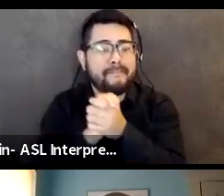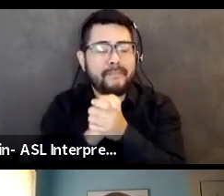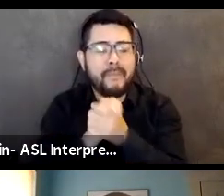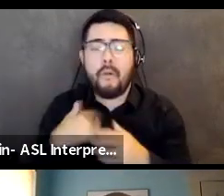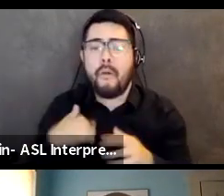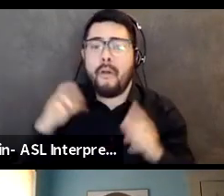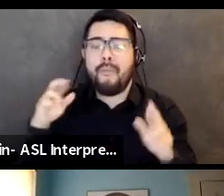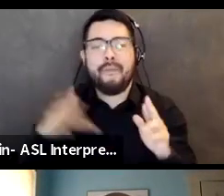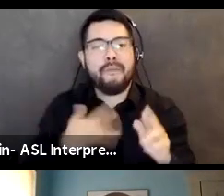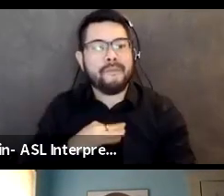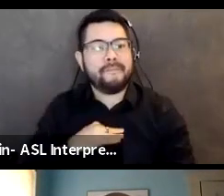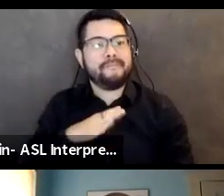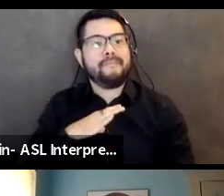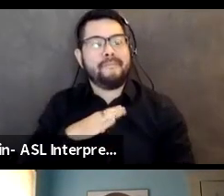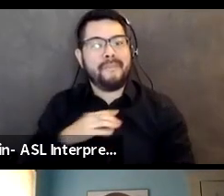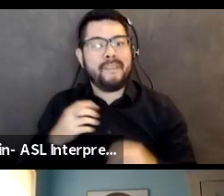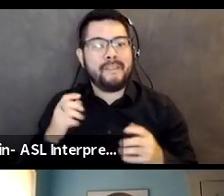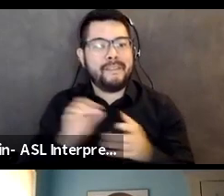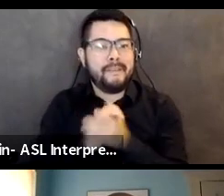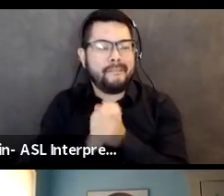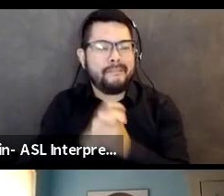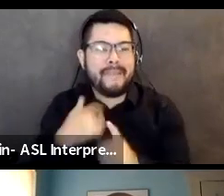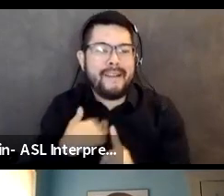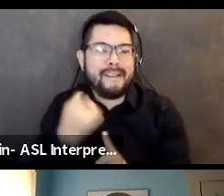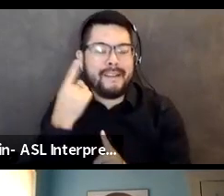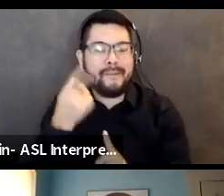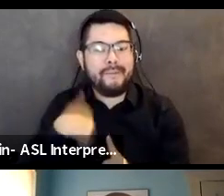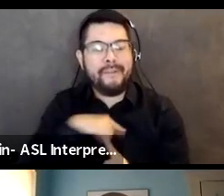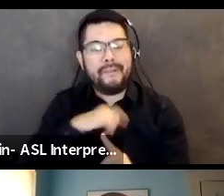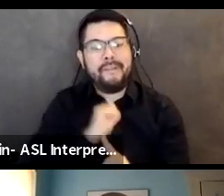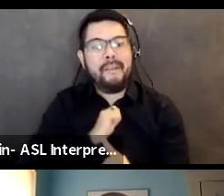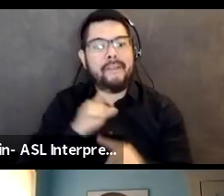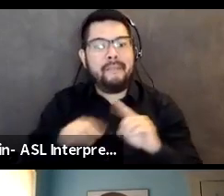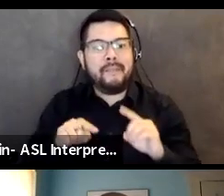celebrated even though this isn't quite the in-person